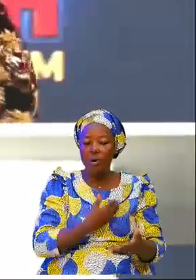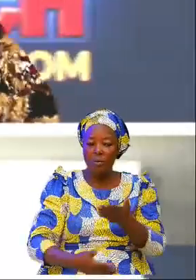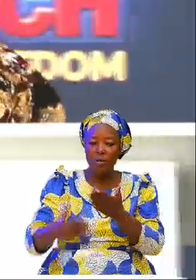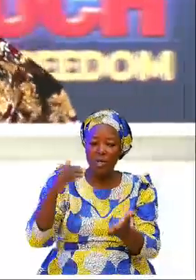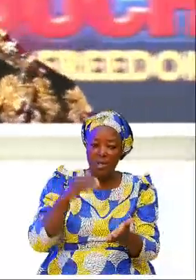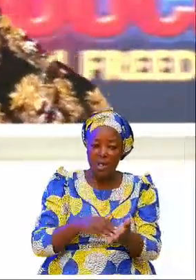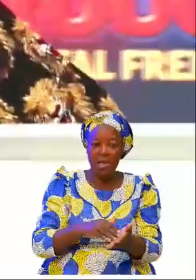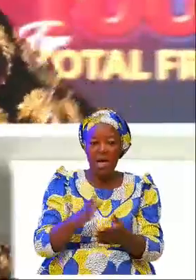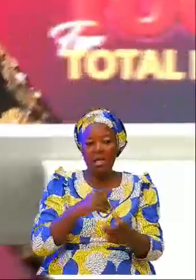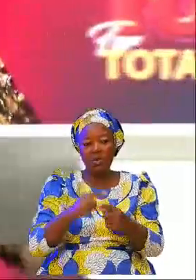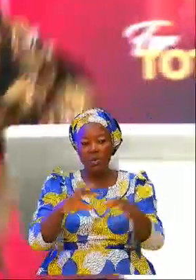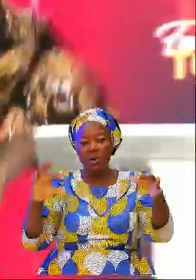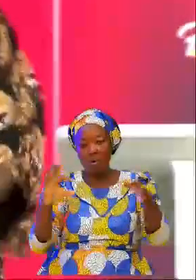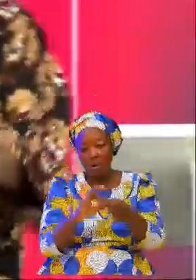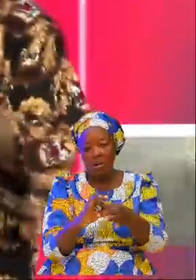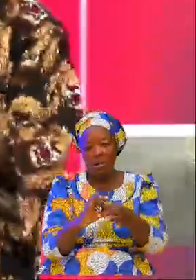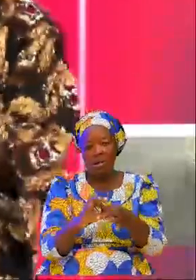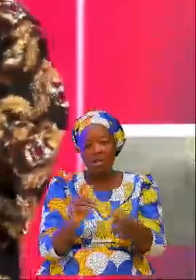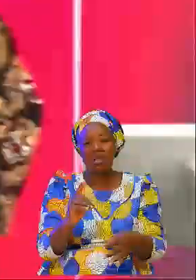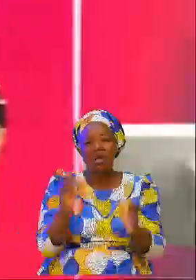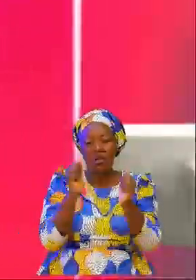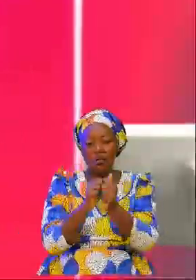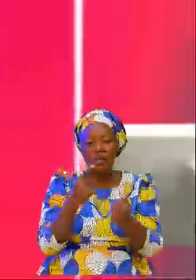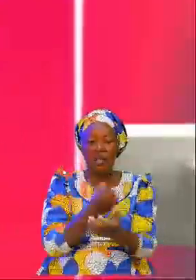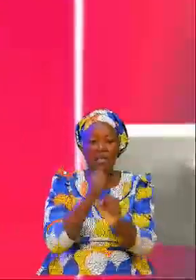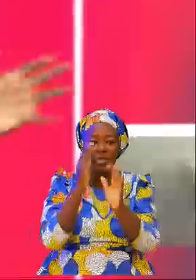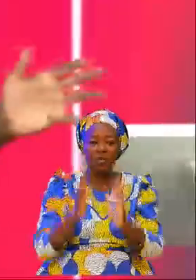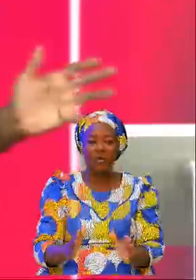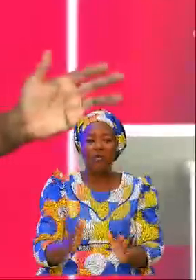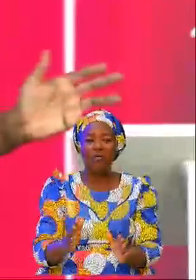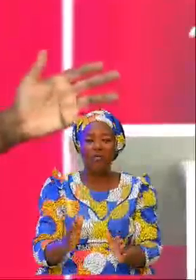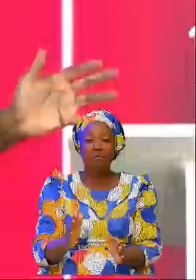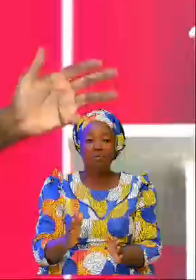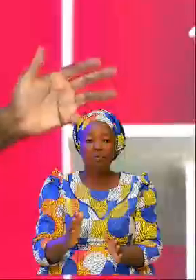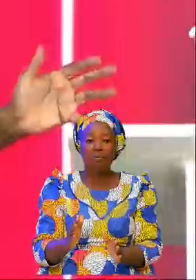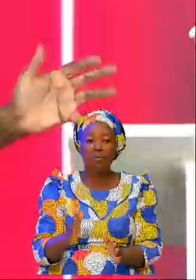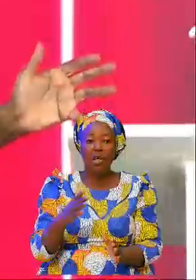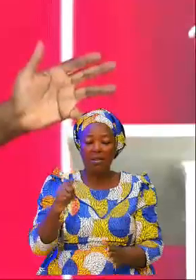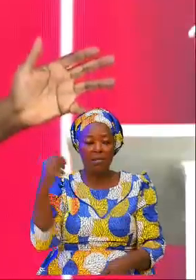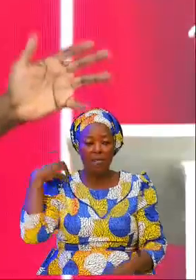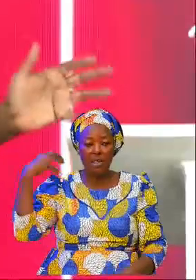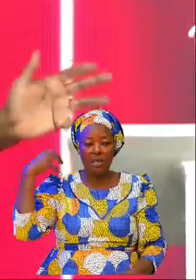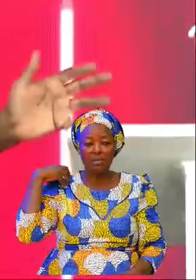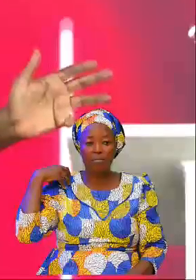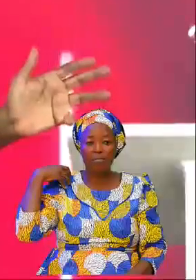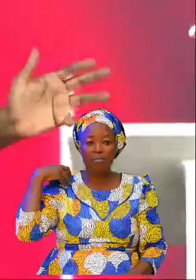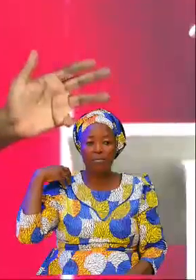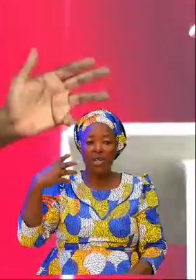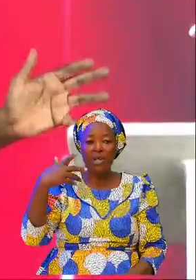as you believe, and you are born again, and you are connected with the